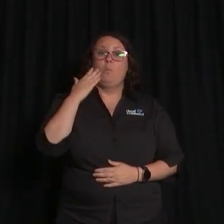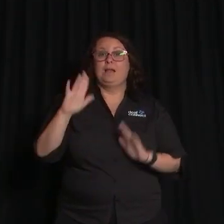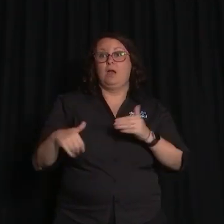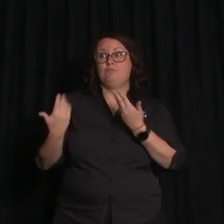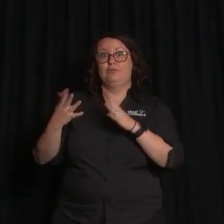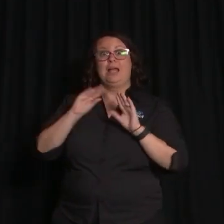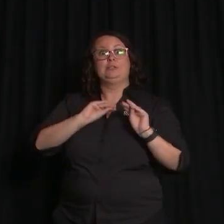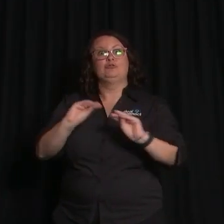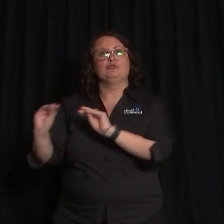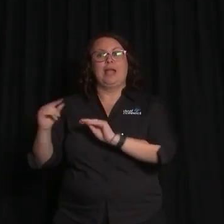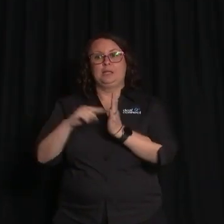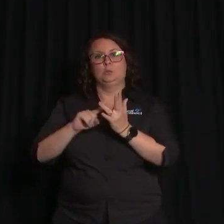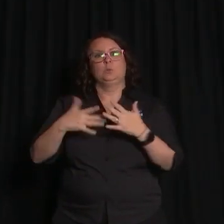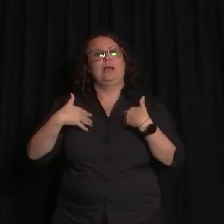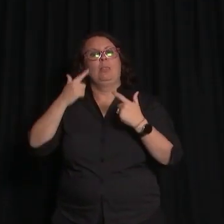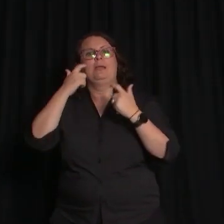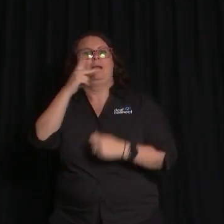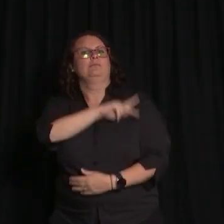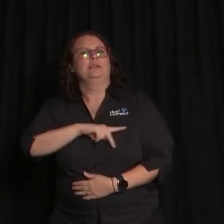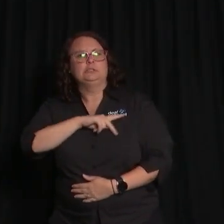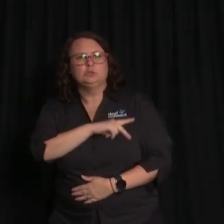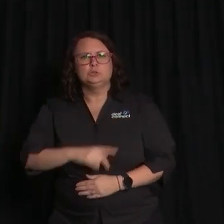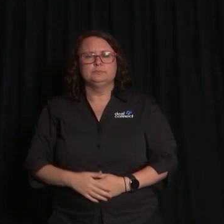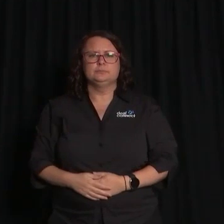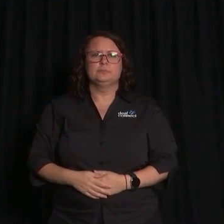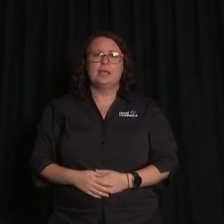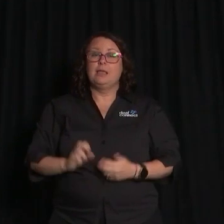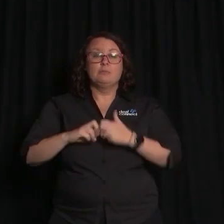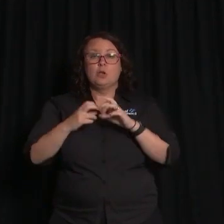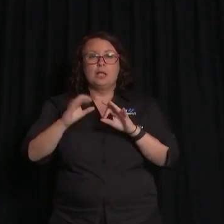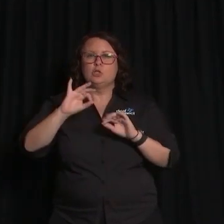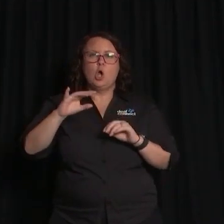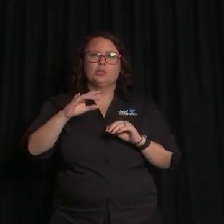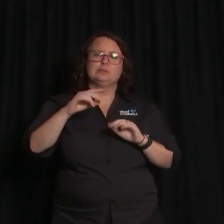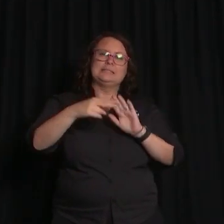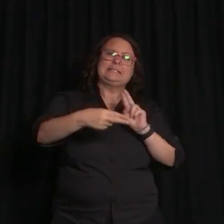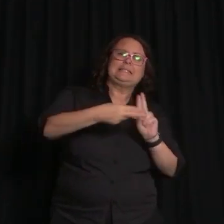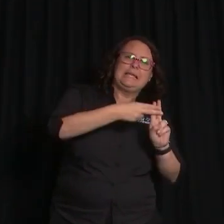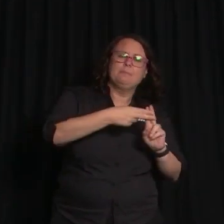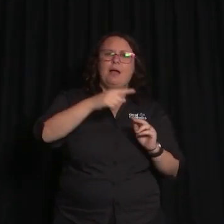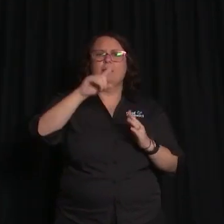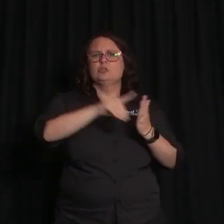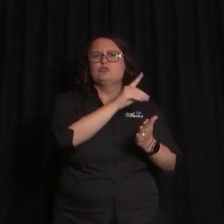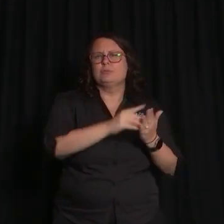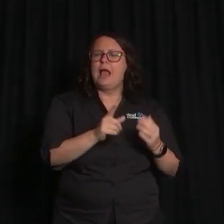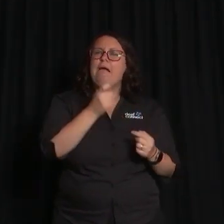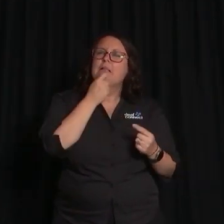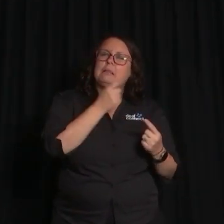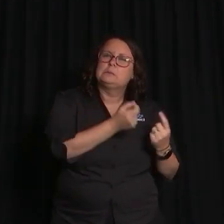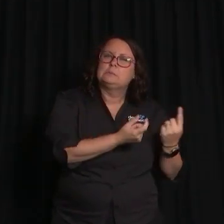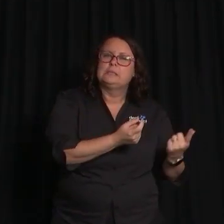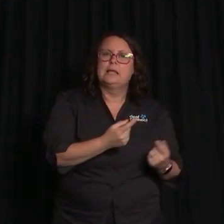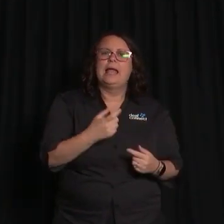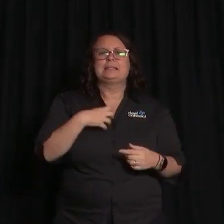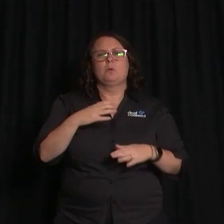amongst healthcare providers, is not stigma and discrimination. Yeah, there's little pockets of it, but it's a bit of